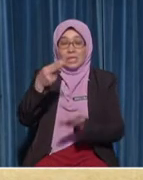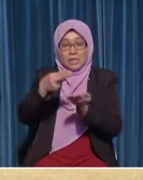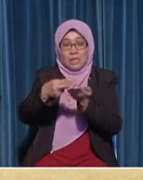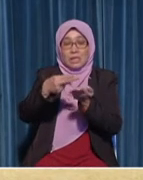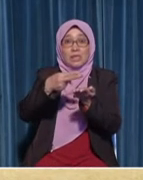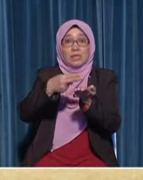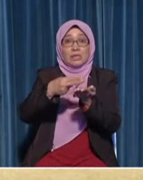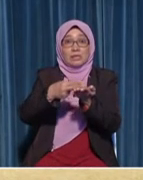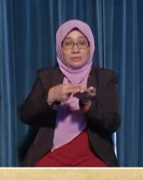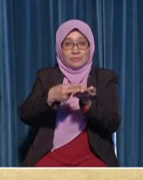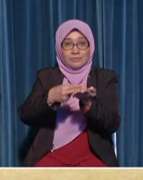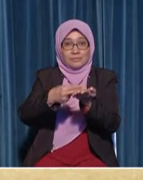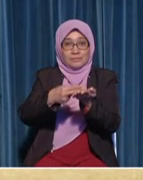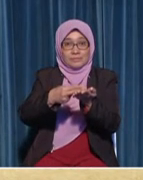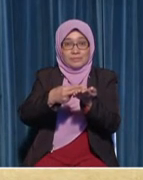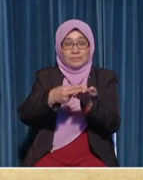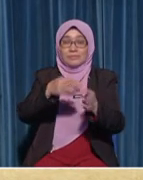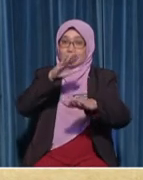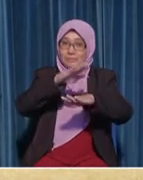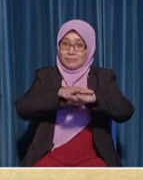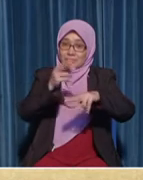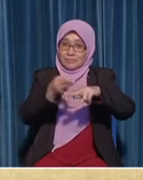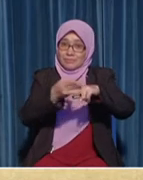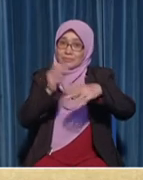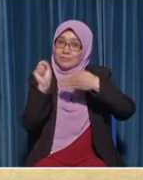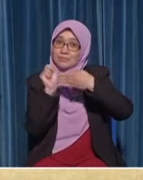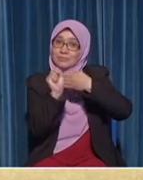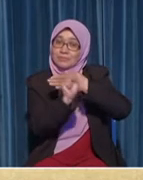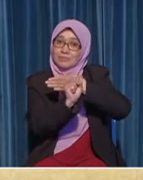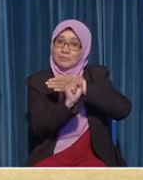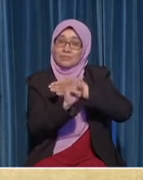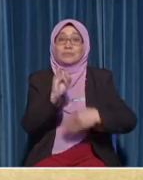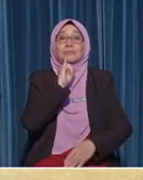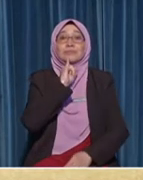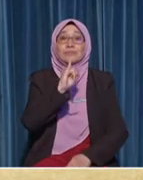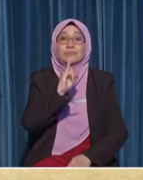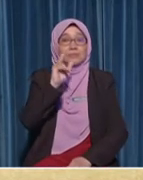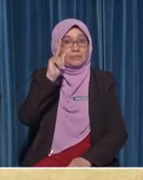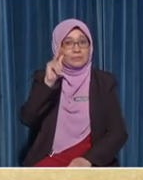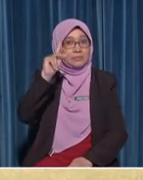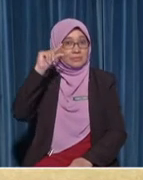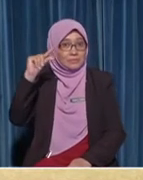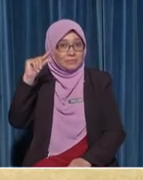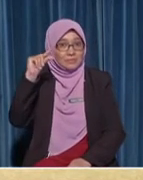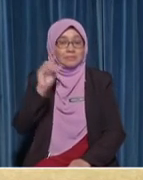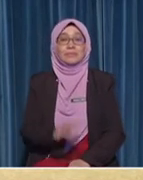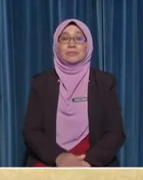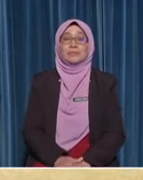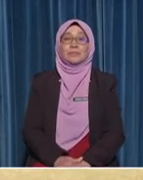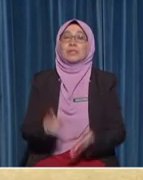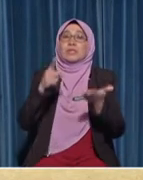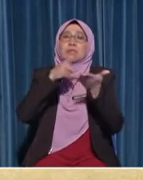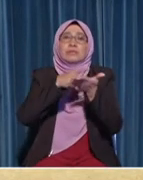unit stated on the weighing scale face is kg.